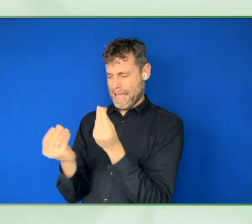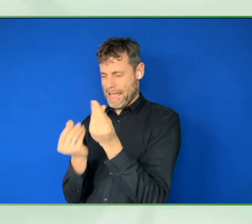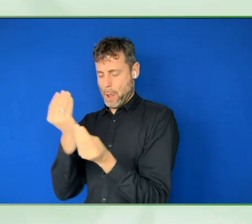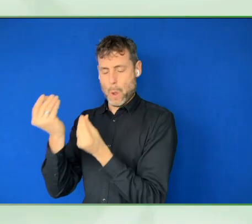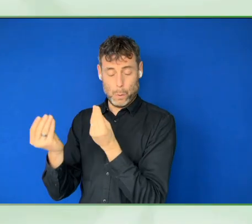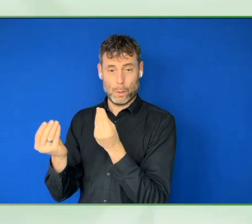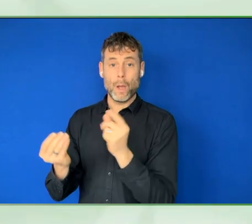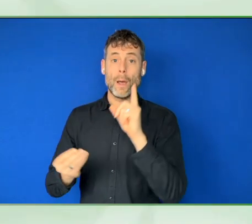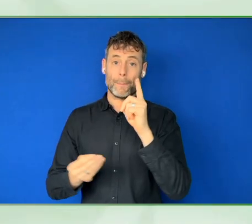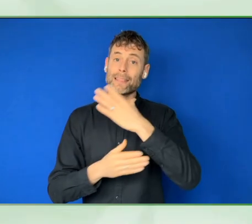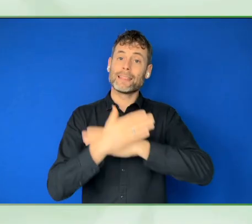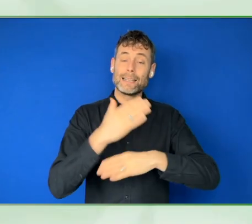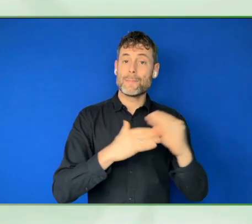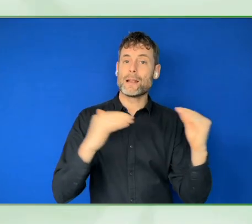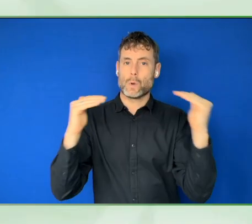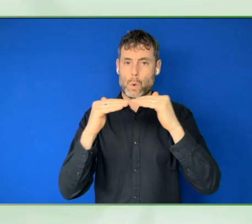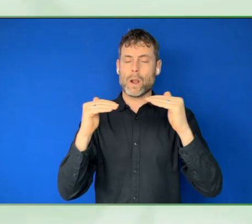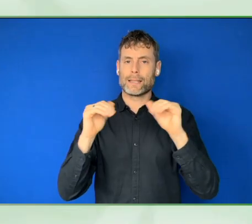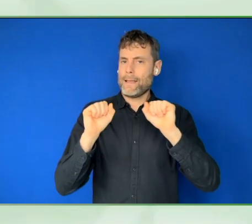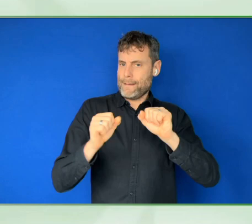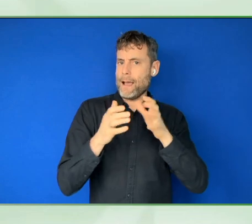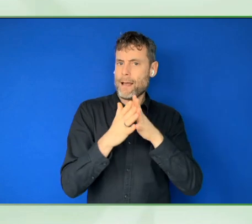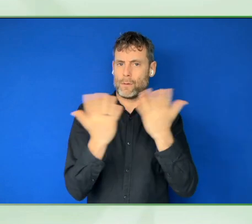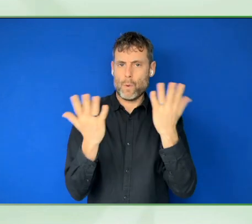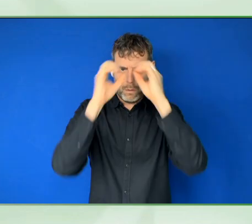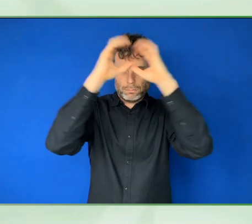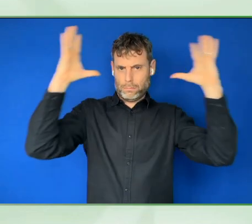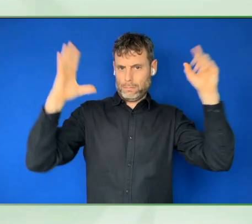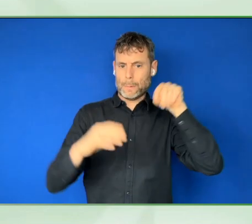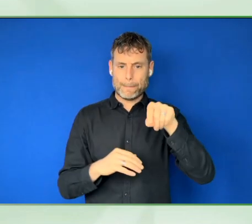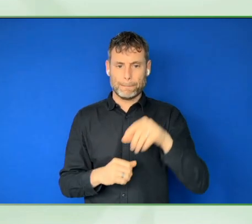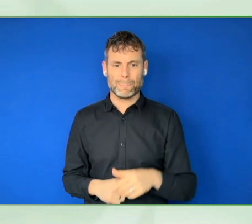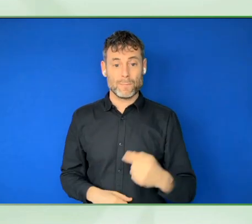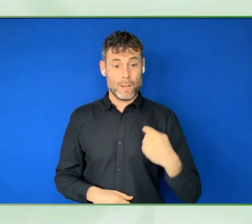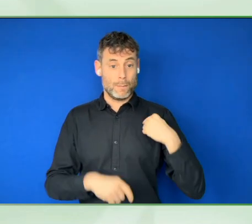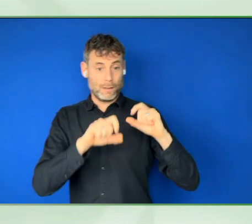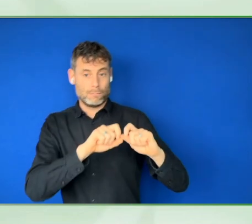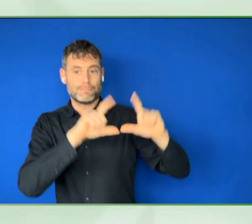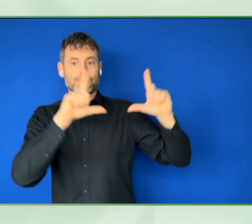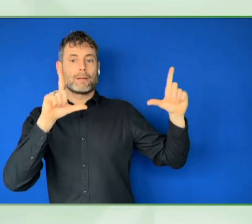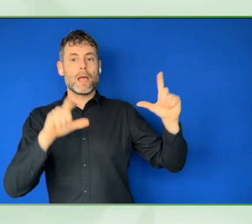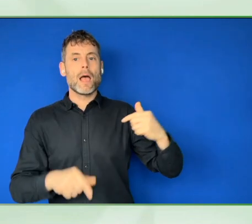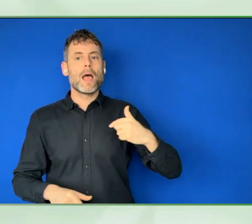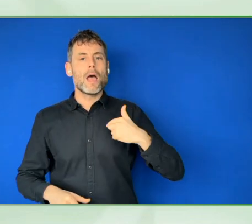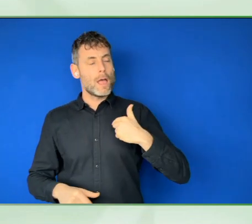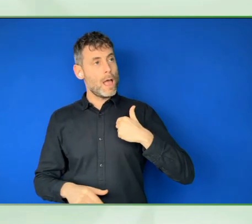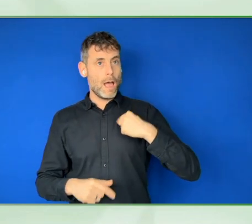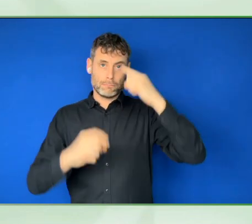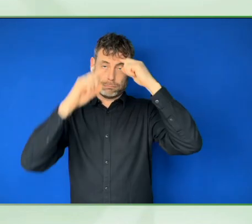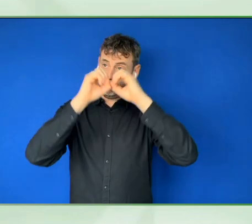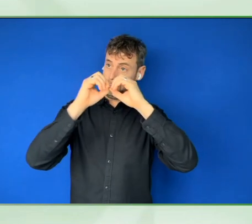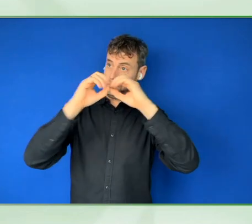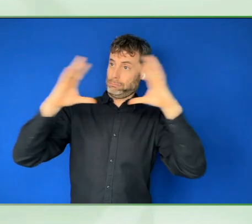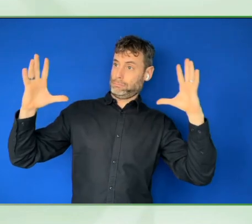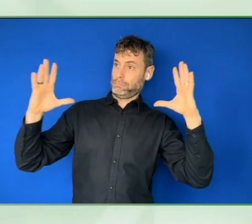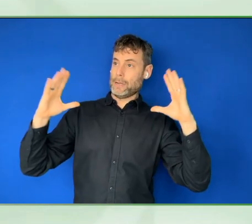up my definition of disability equality, just so that we can get a common understanding of what I mean by equality.